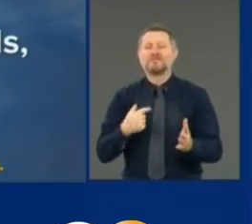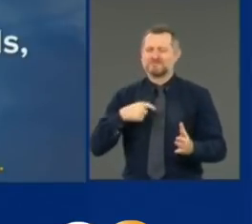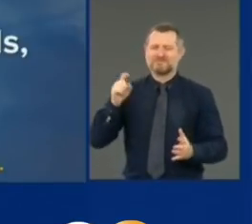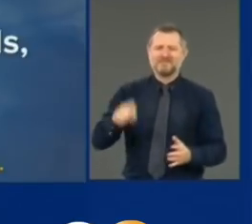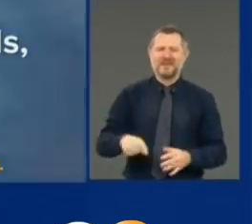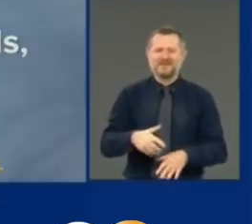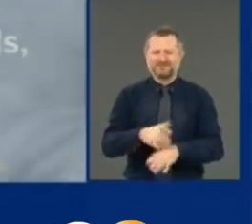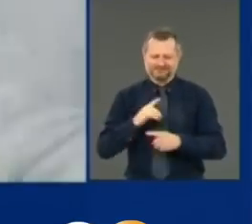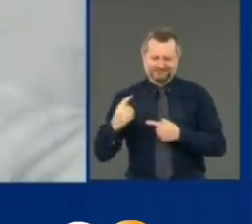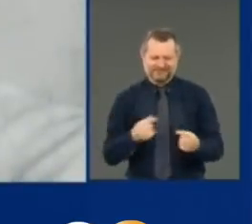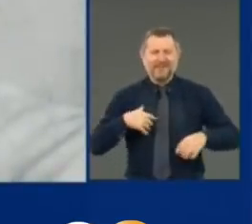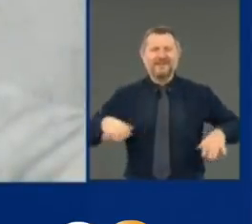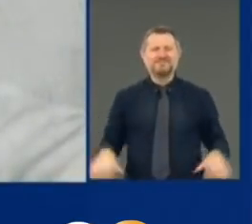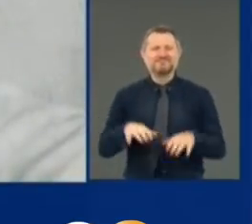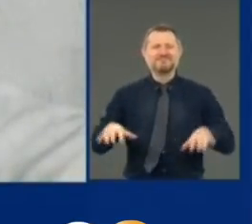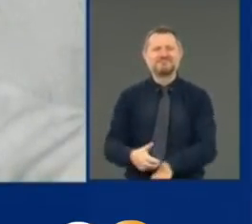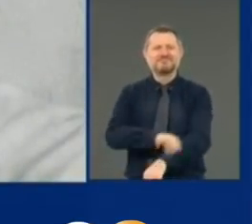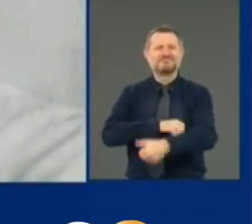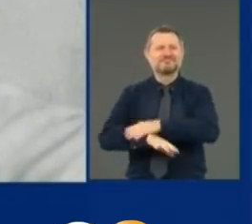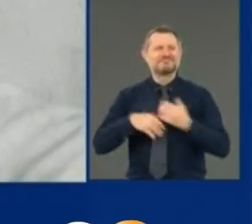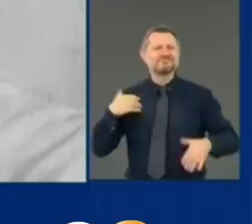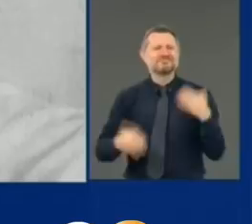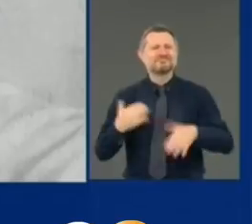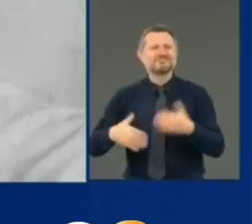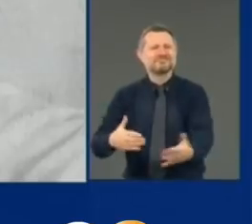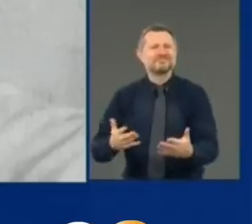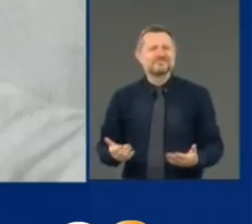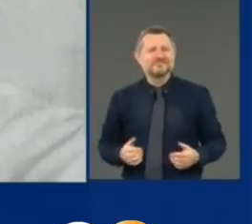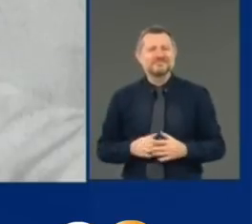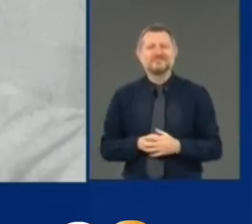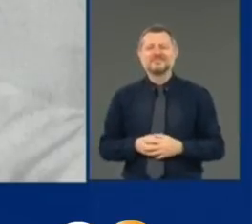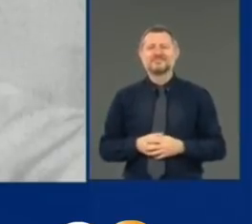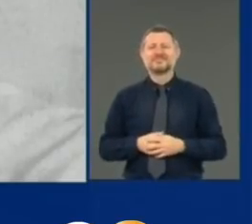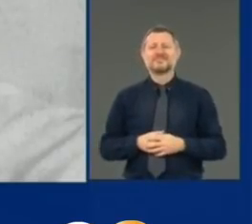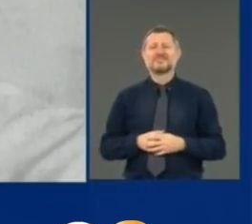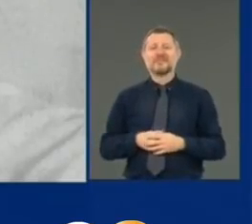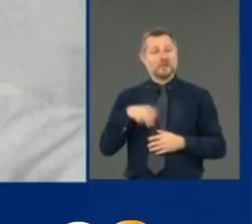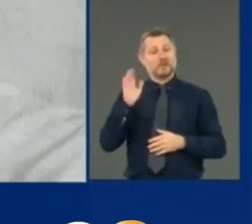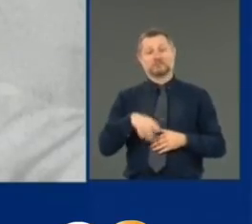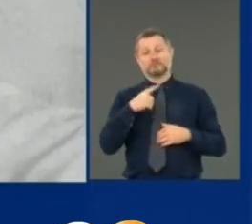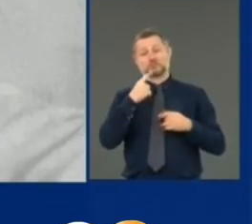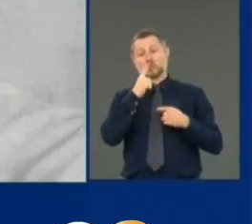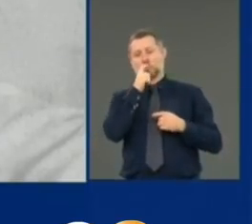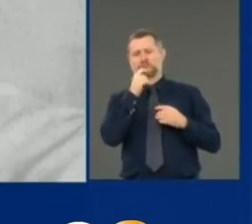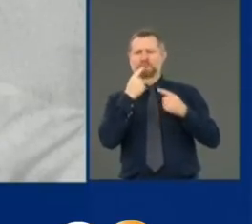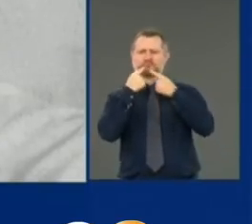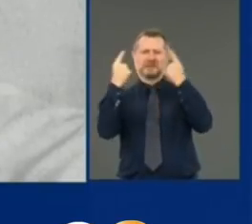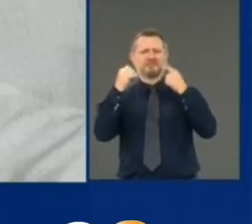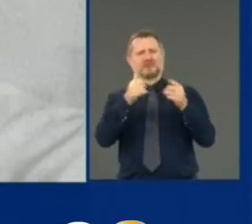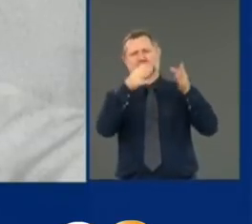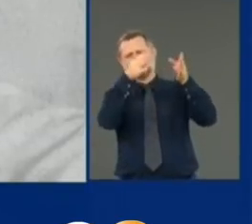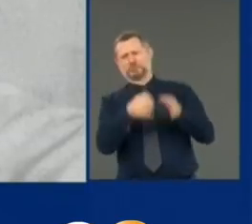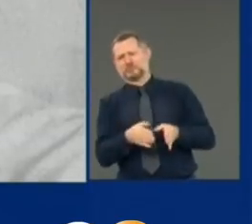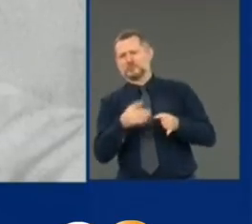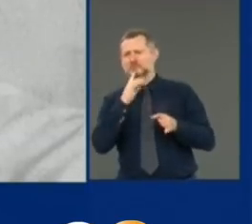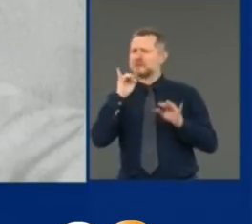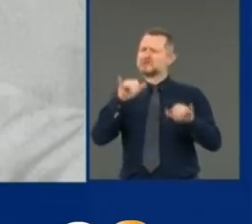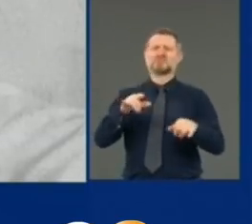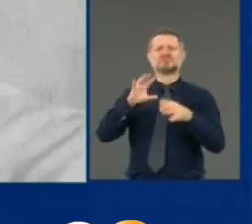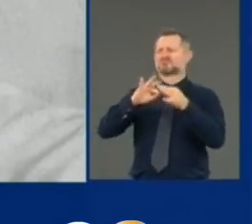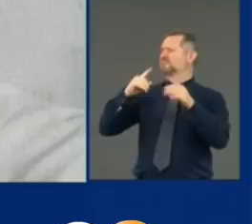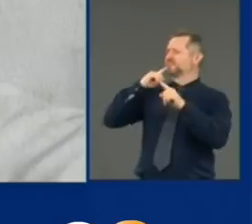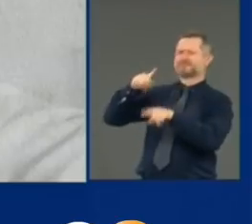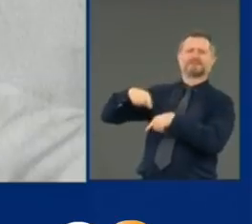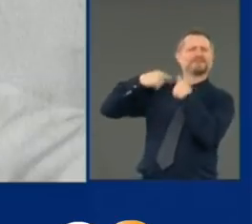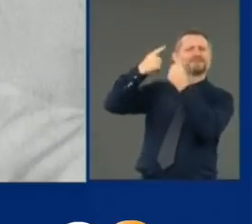with action that is progressive. And all the greats have said that from day one. It's